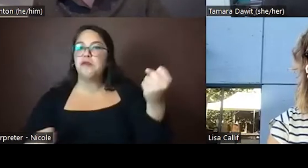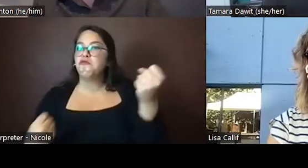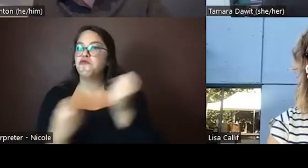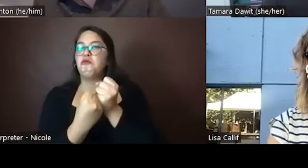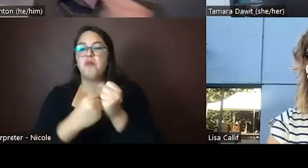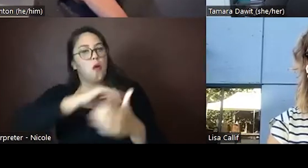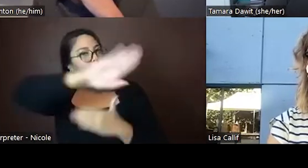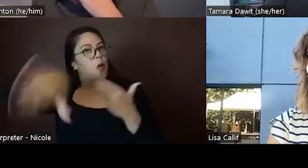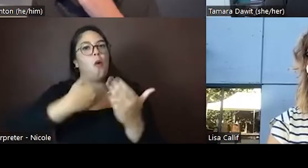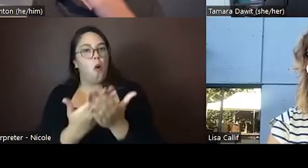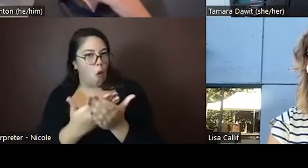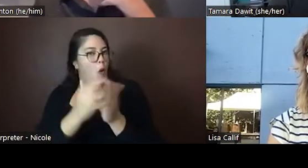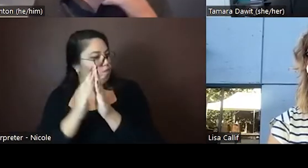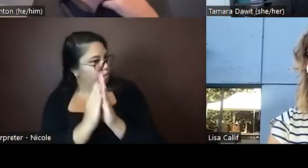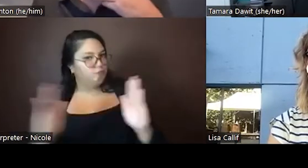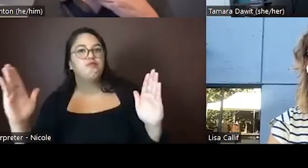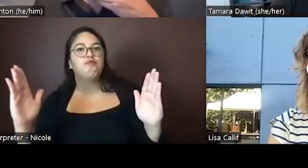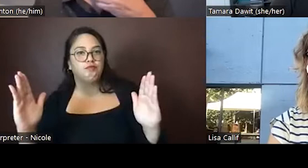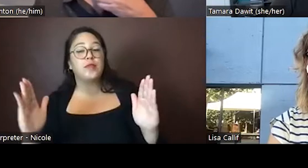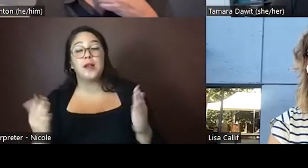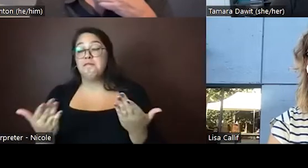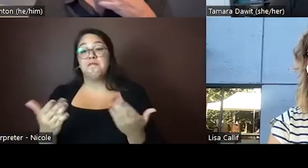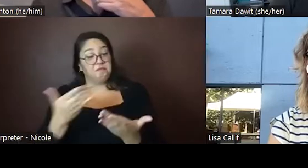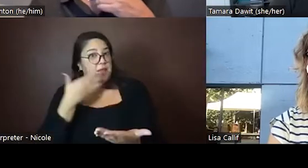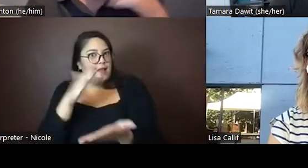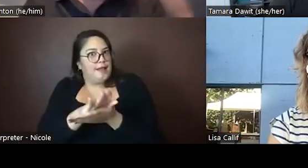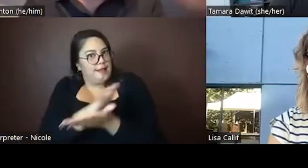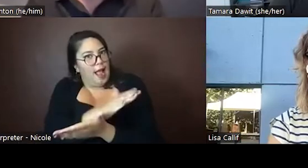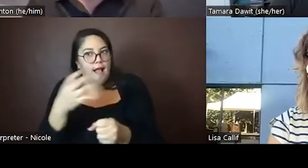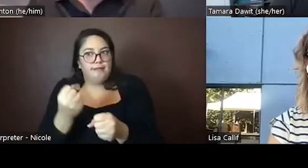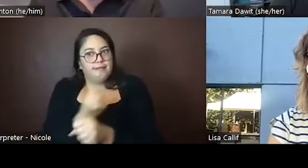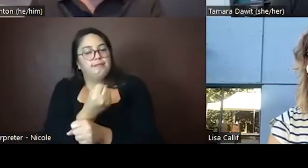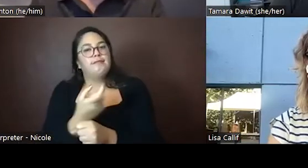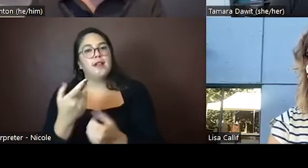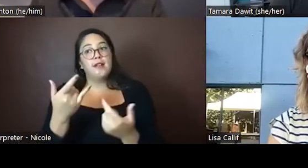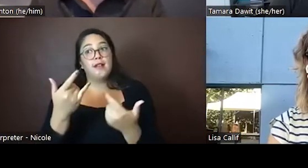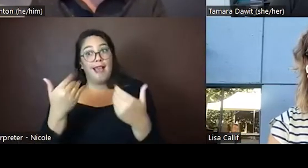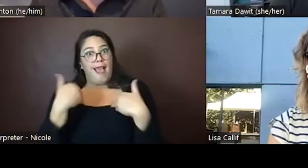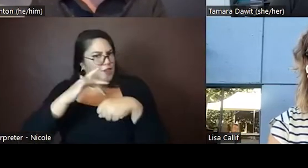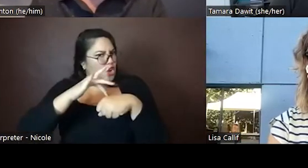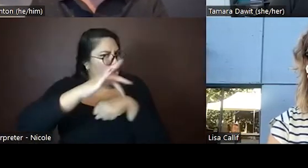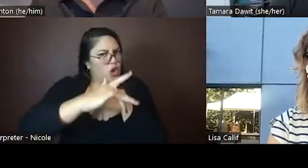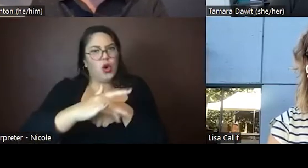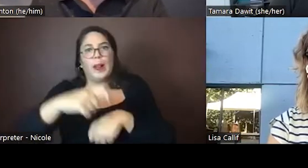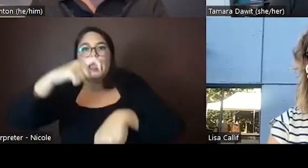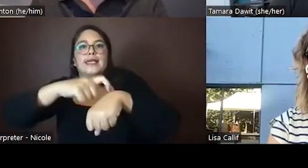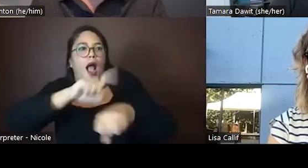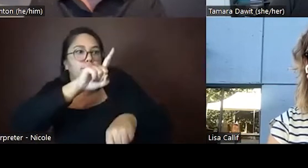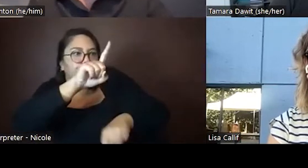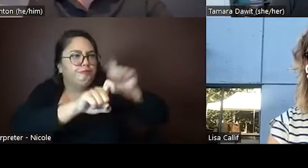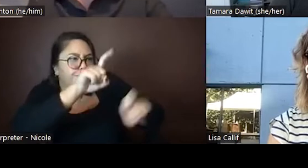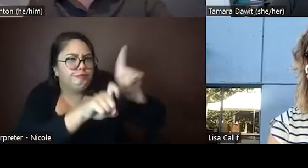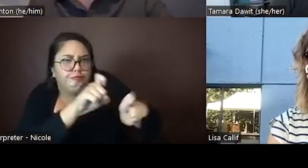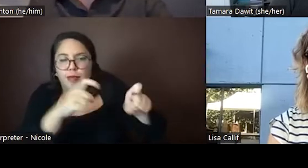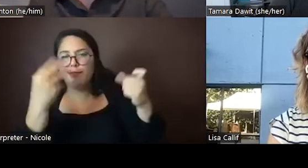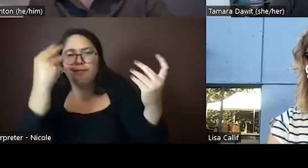about that is it's a period of great questions. You know, you're still very early on in your thinking and what you want your project to be